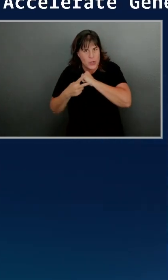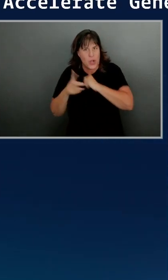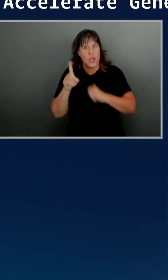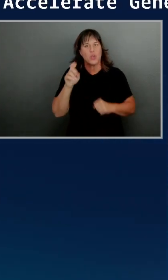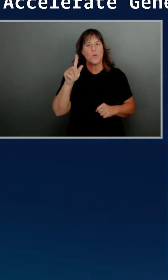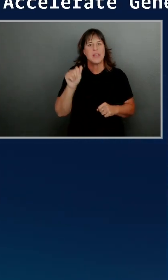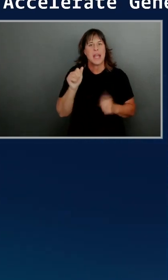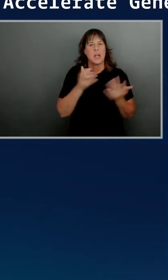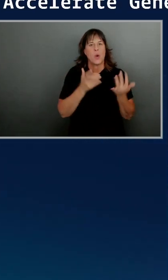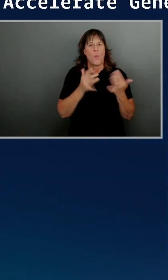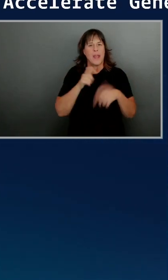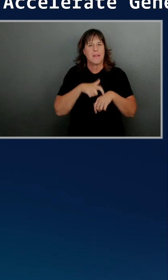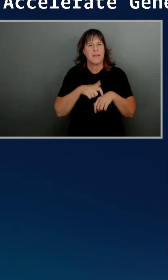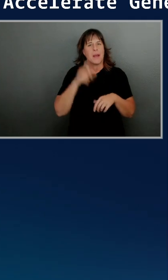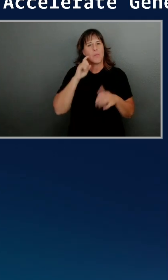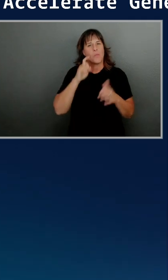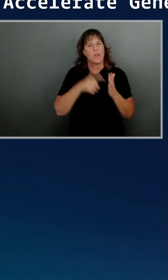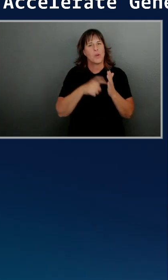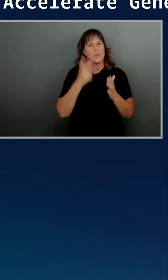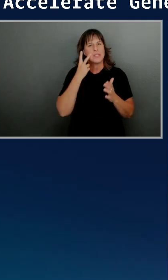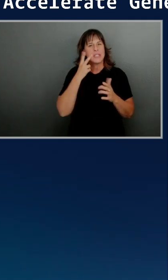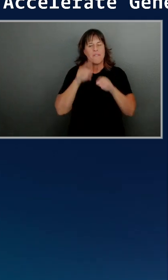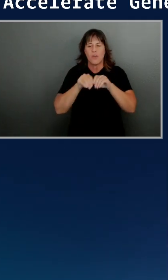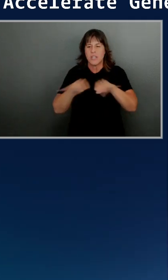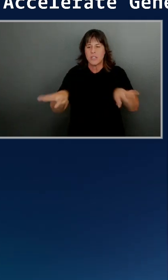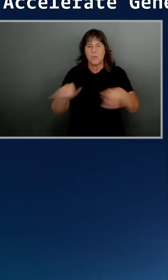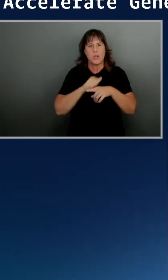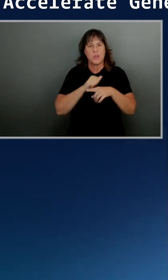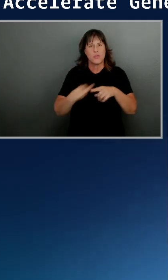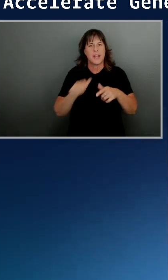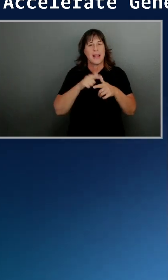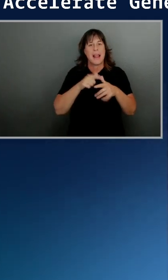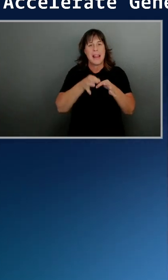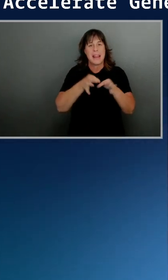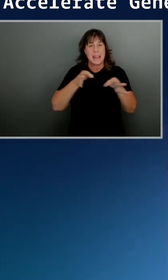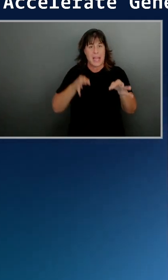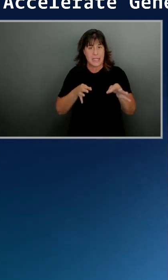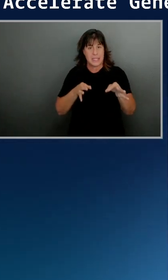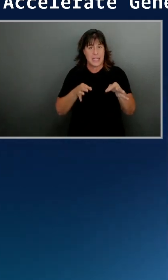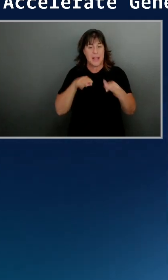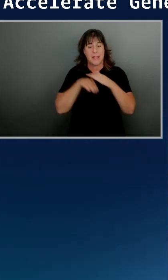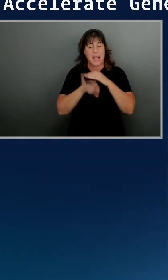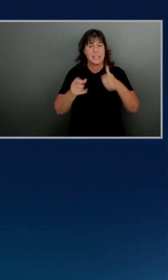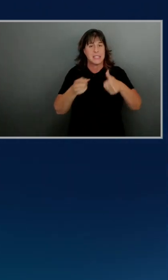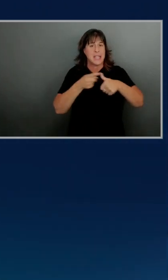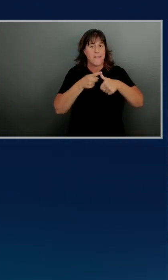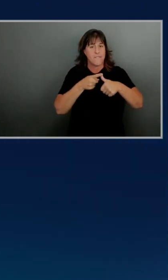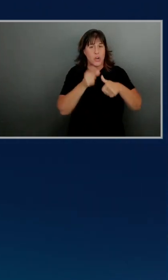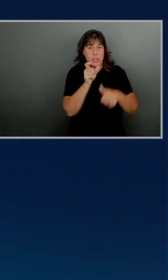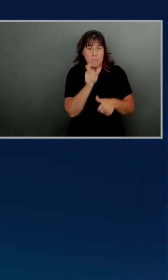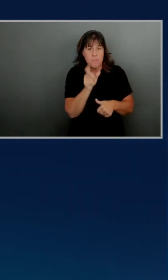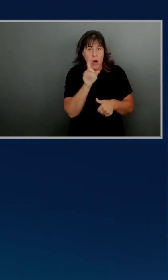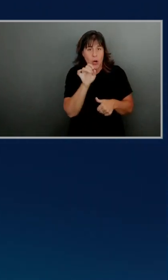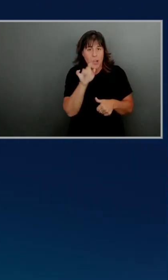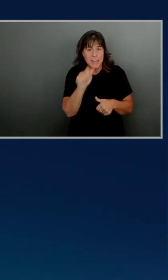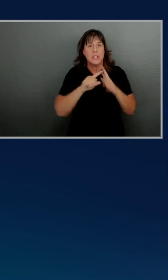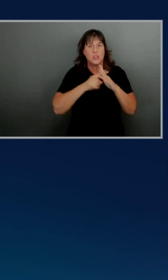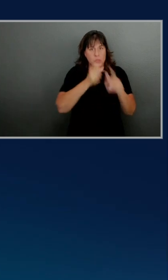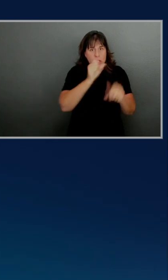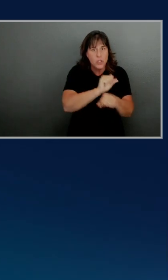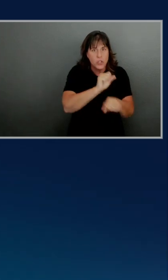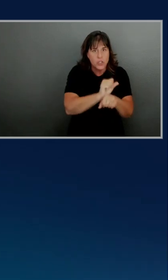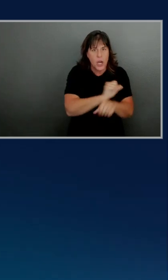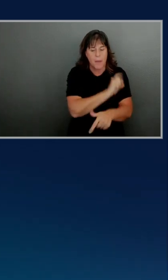we particularly see in distributed training are three. There's latency, right? The access to that first byte of data so you can start your job.